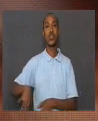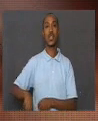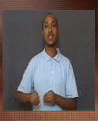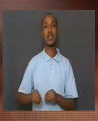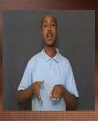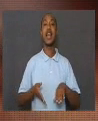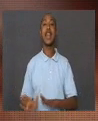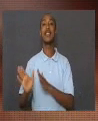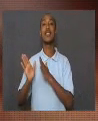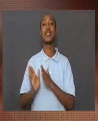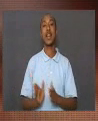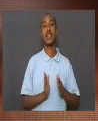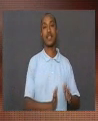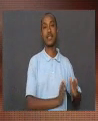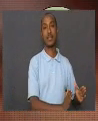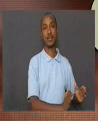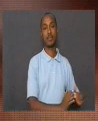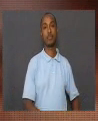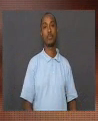Students, let's get ready.